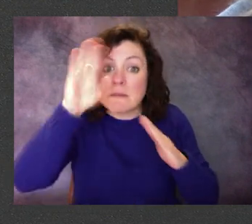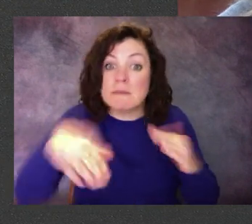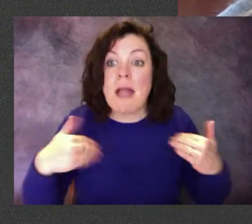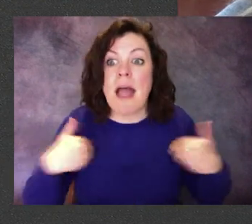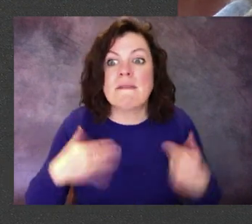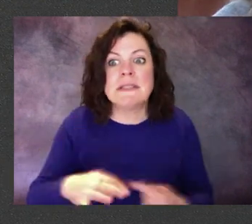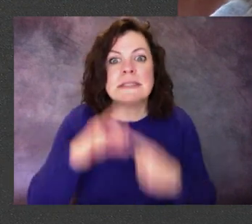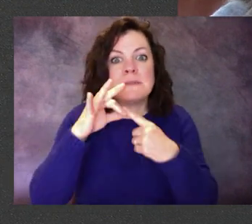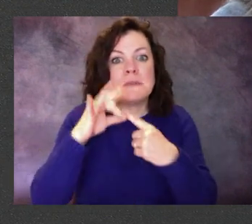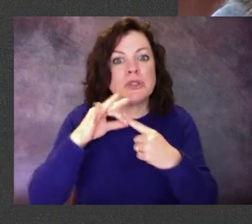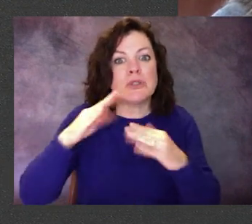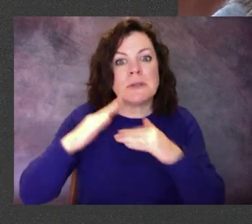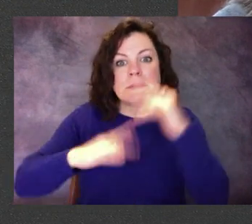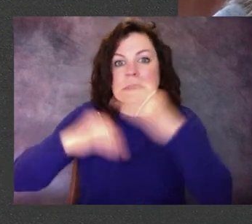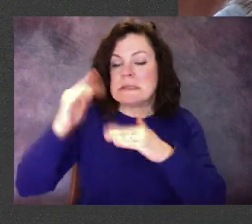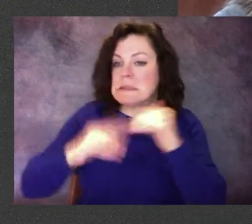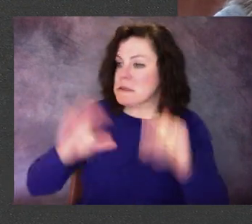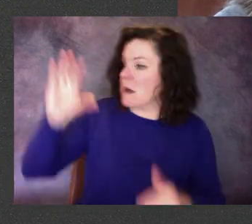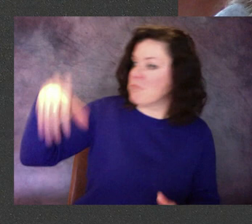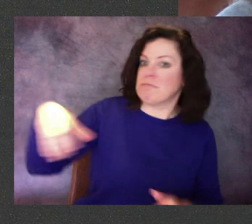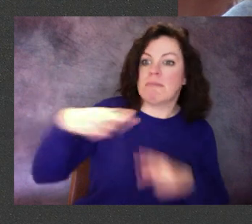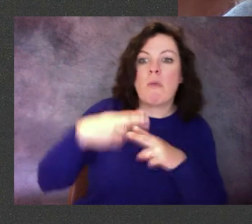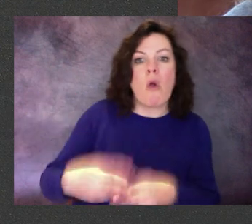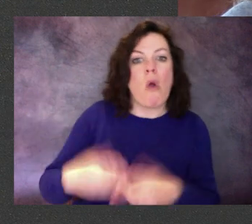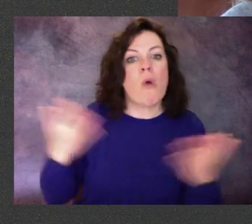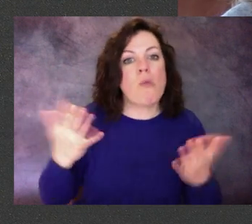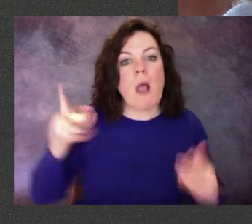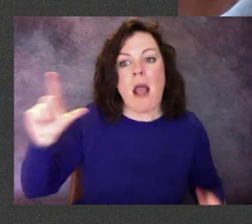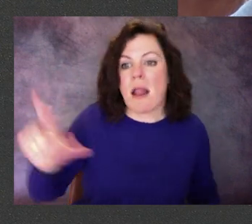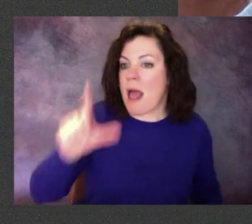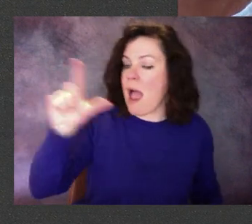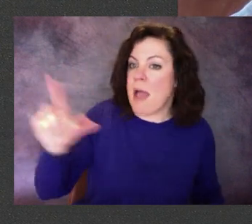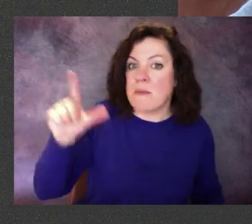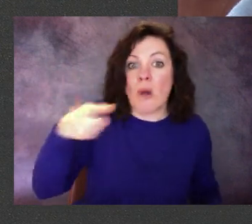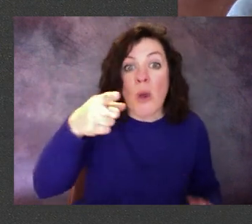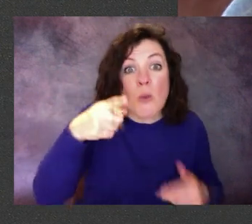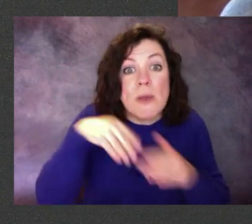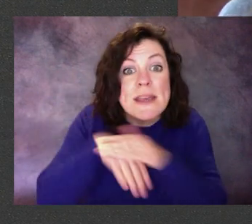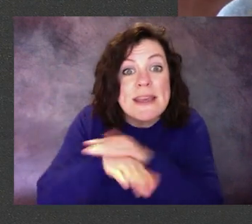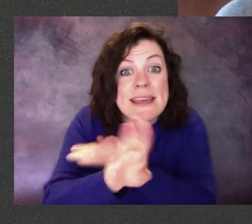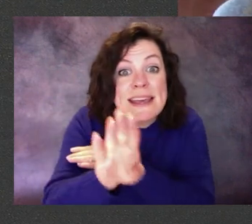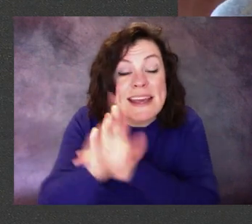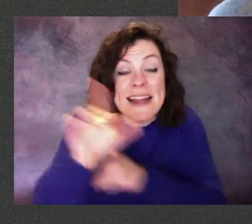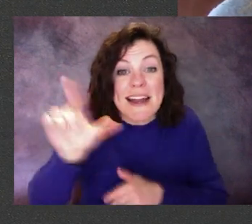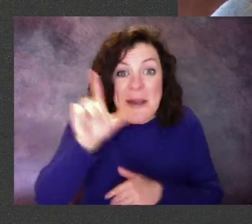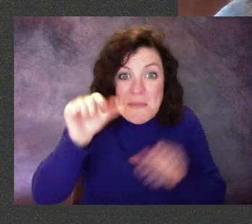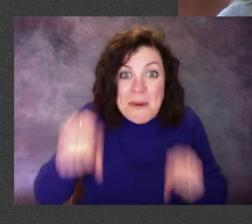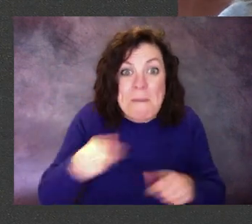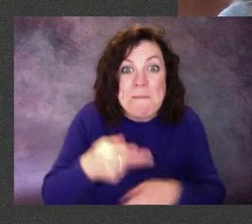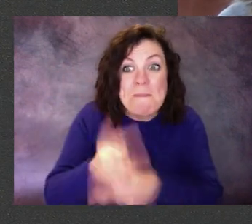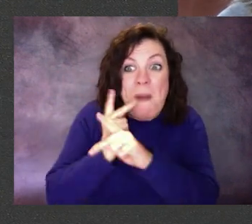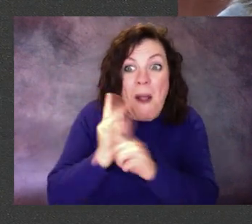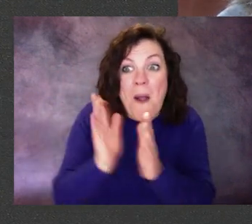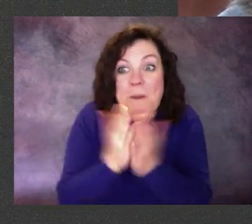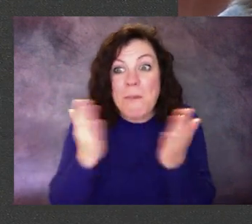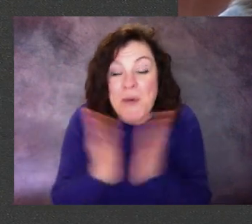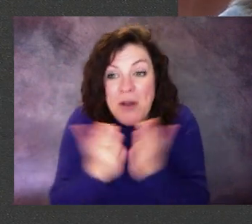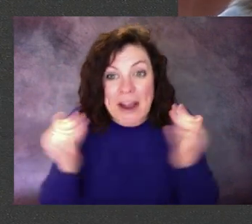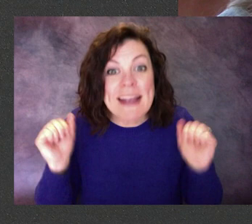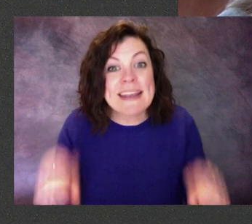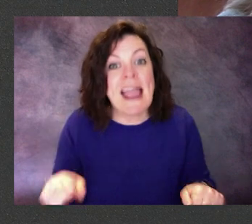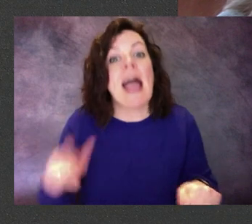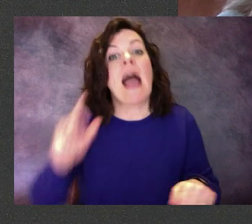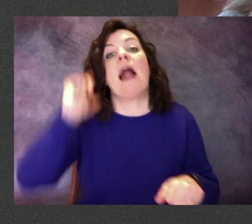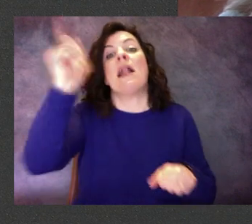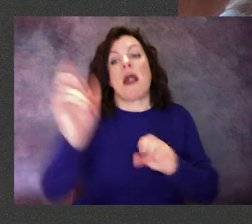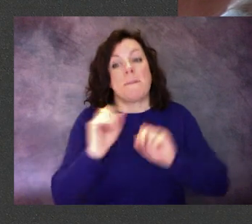library. At a library, you can go and check out your favorite books or my favorite books or many, many other books. A person that